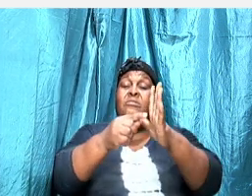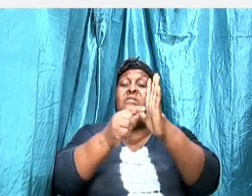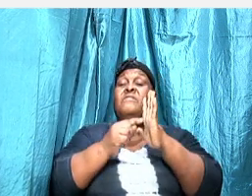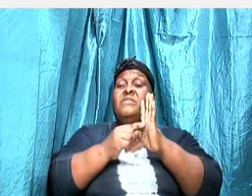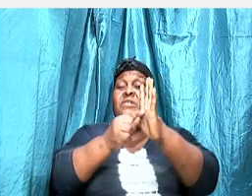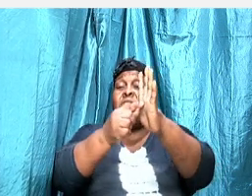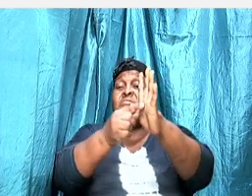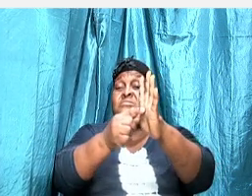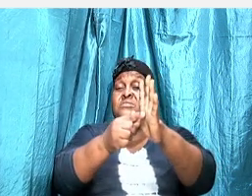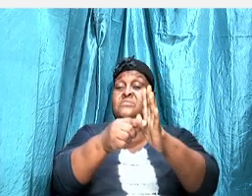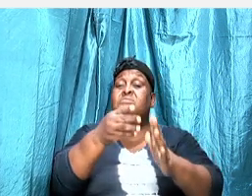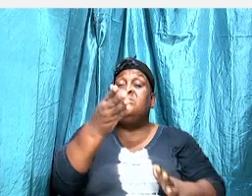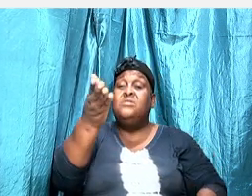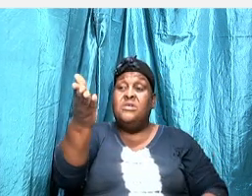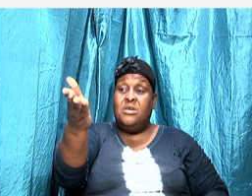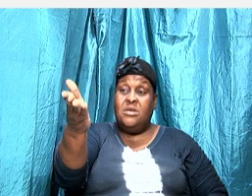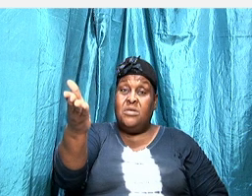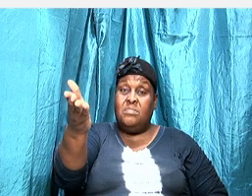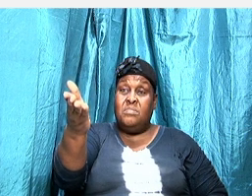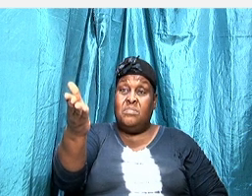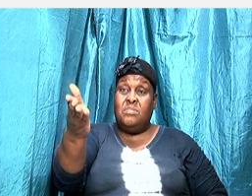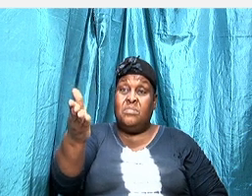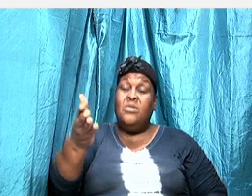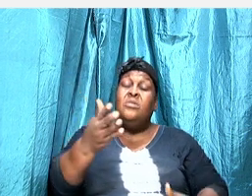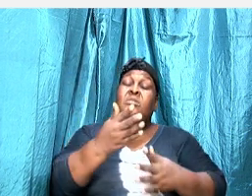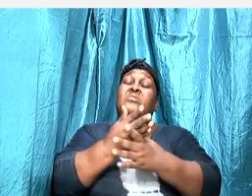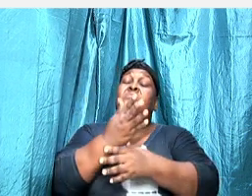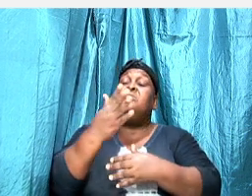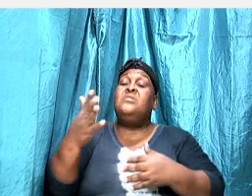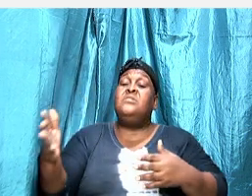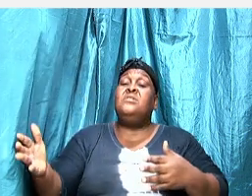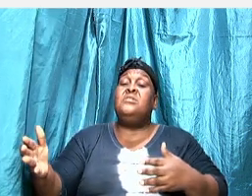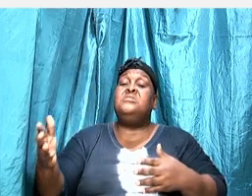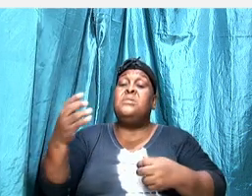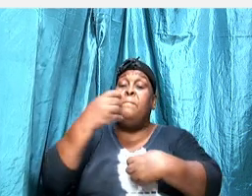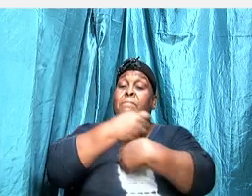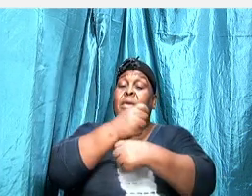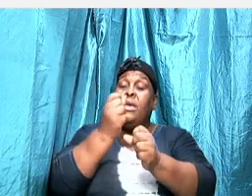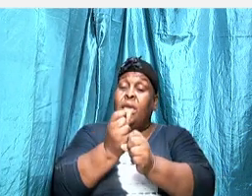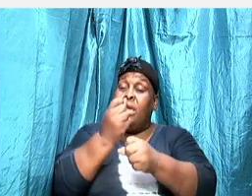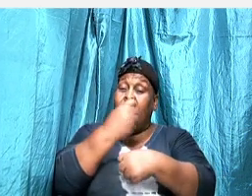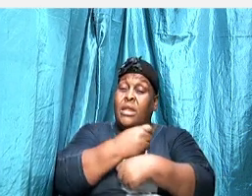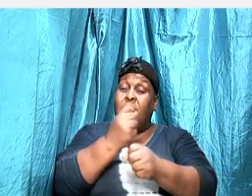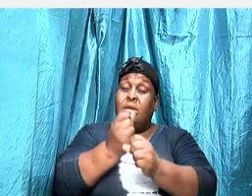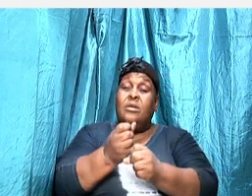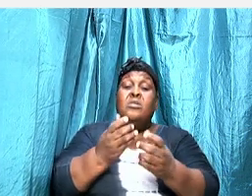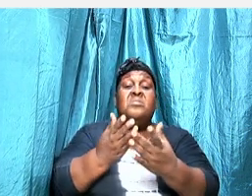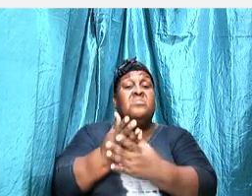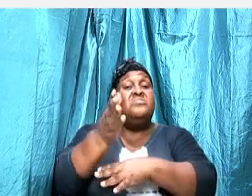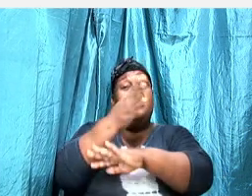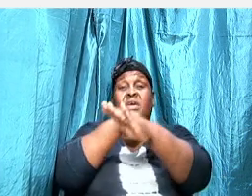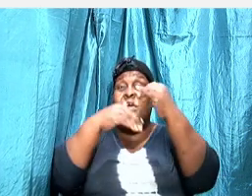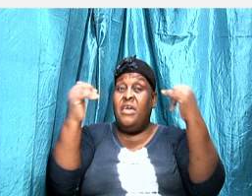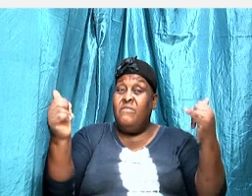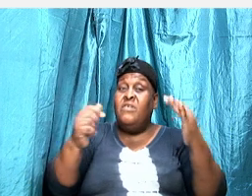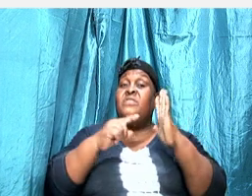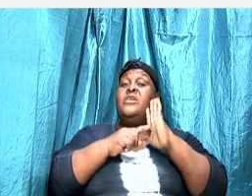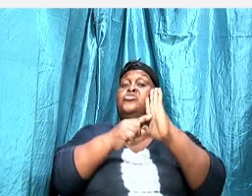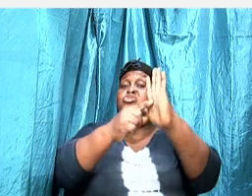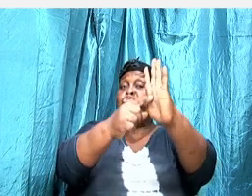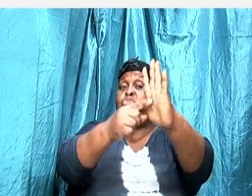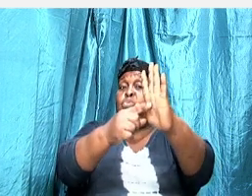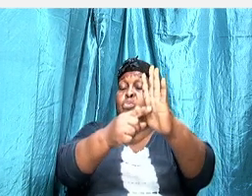them through the things that is made, the scripture says, through the heavens that declare the glory of